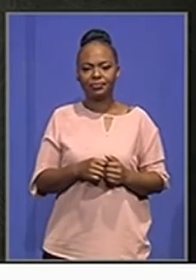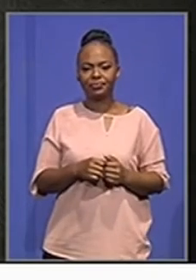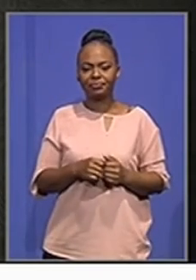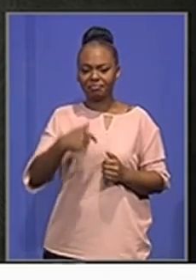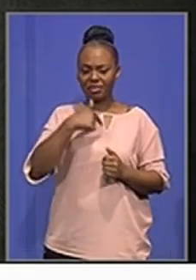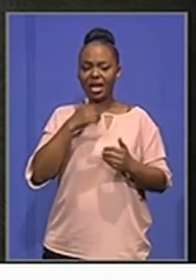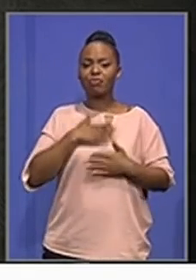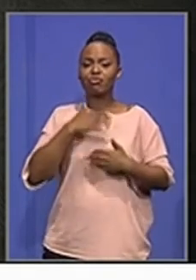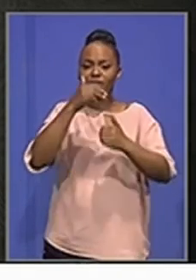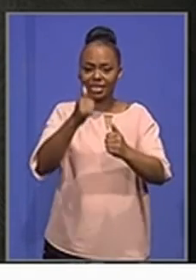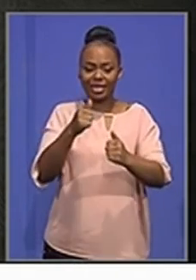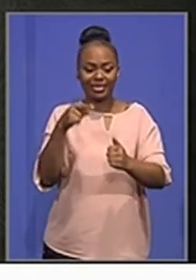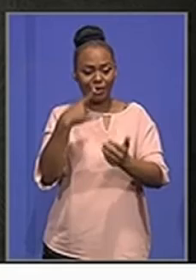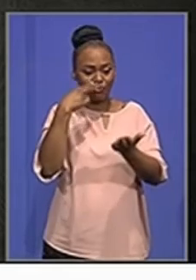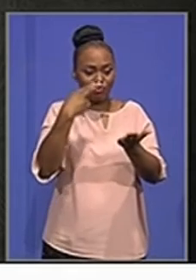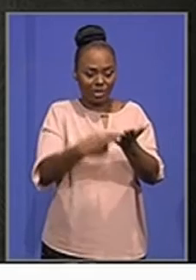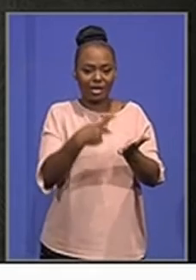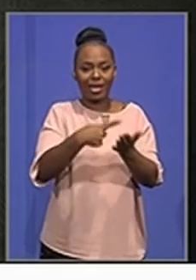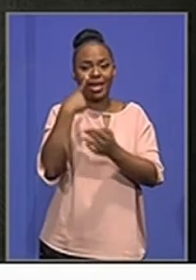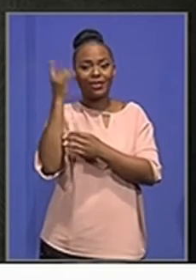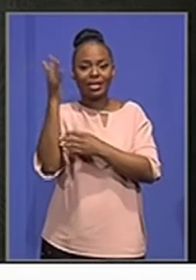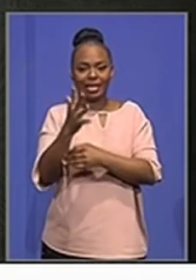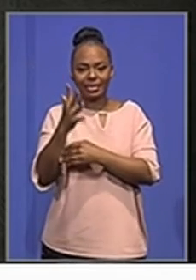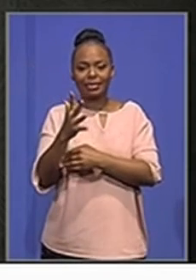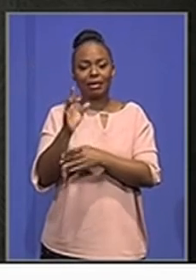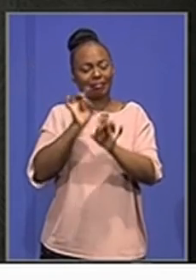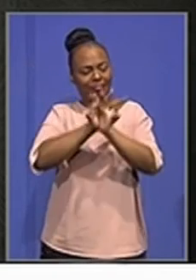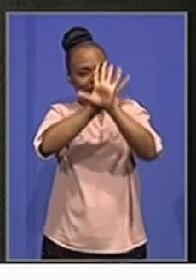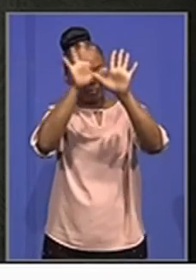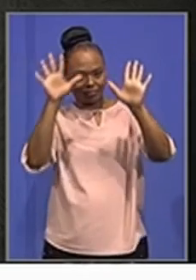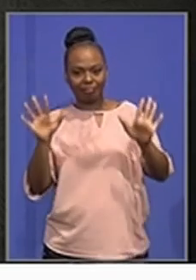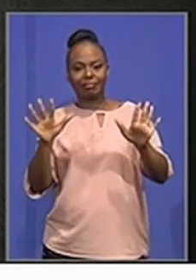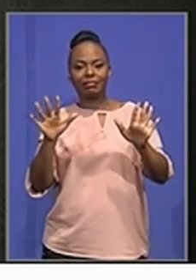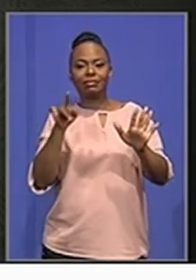provides a catalyst moment for the electorate of South Africa.